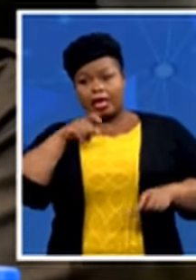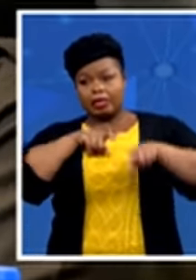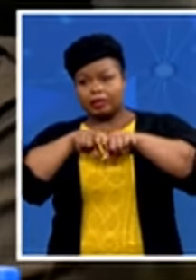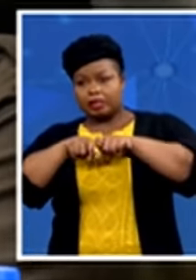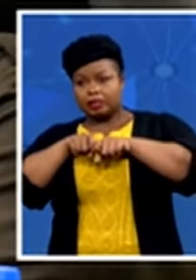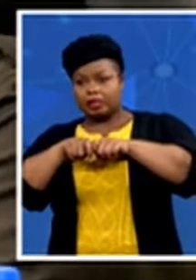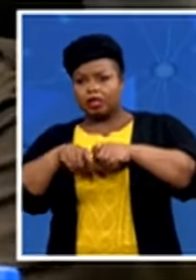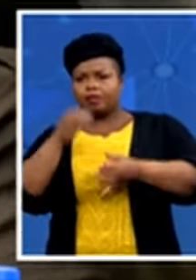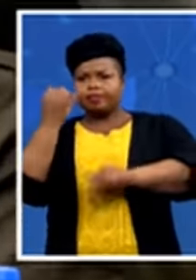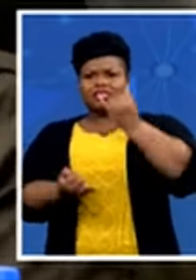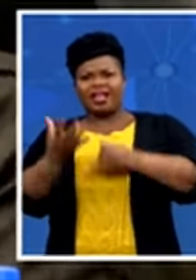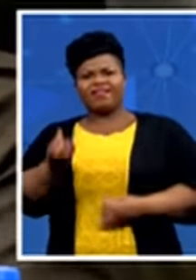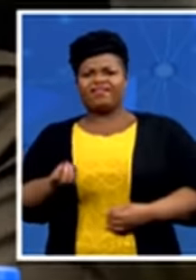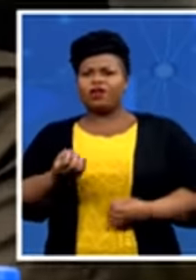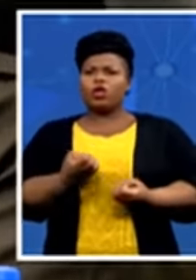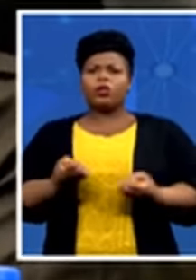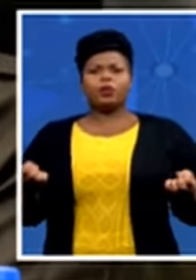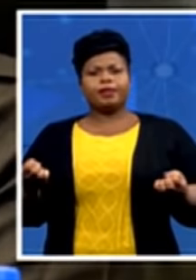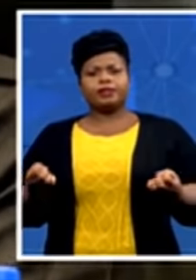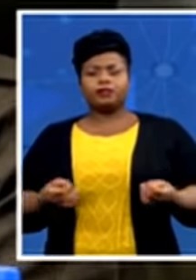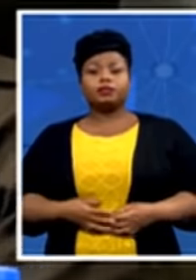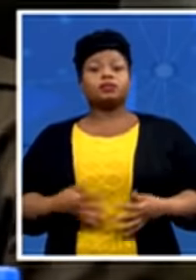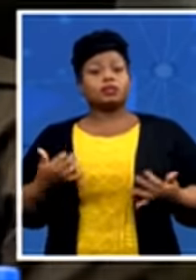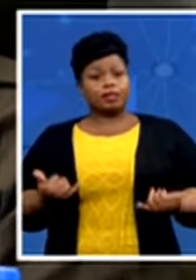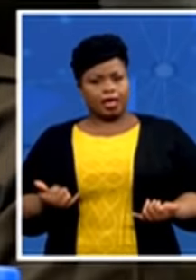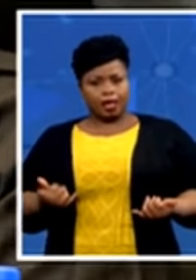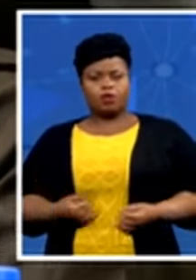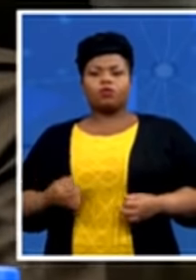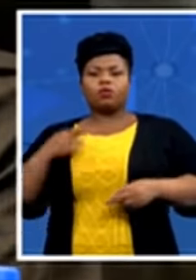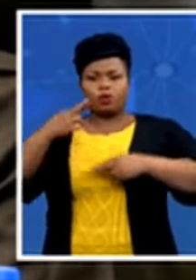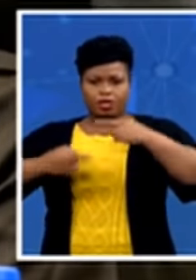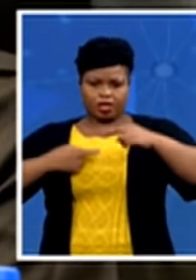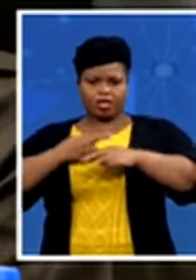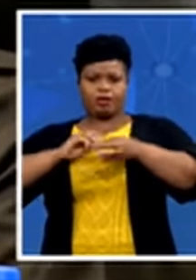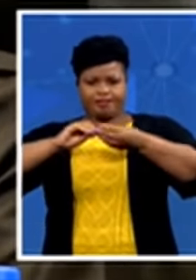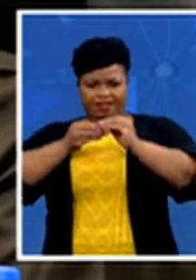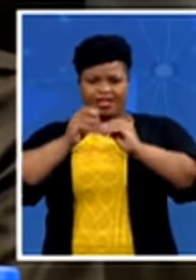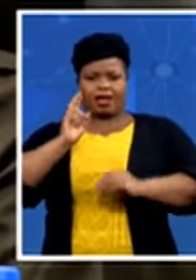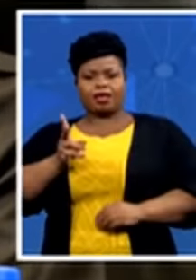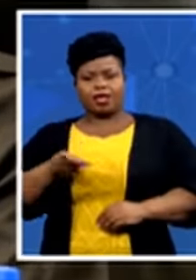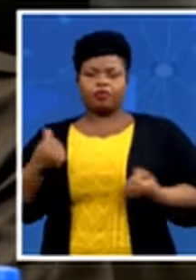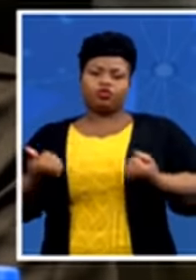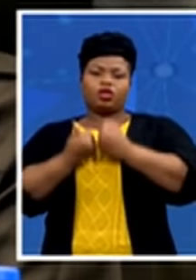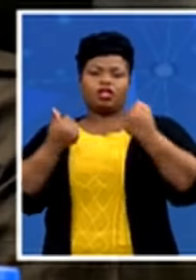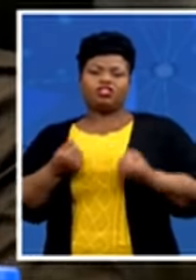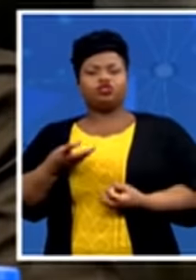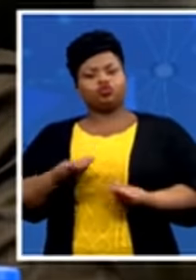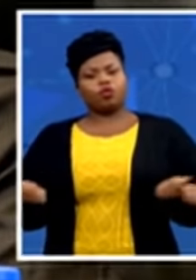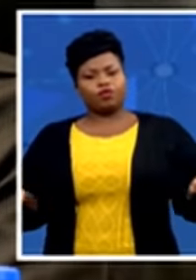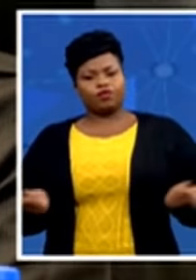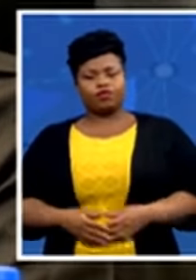We are in the rebooting system addressing that particular challenge. Delays in validating